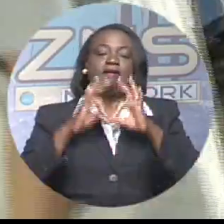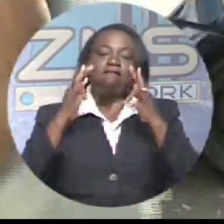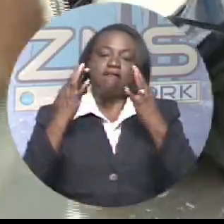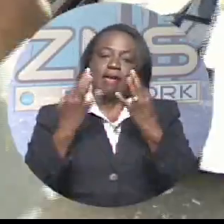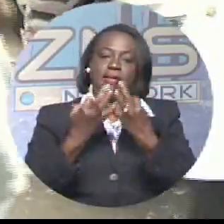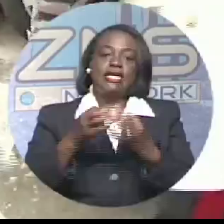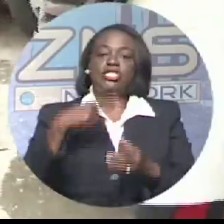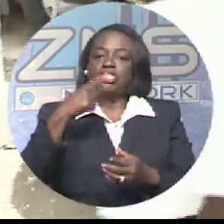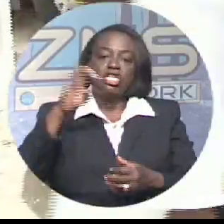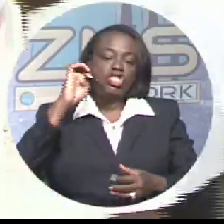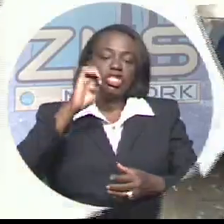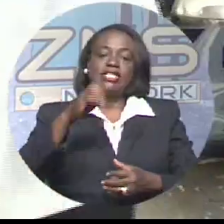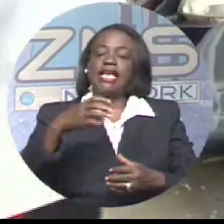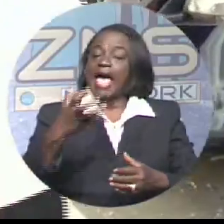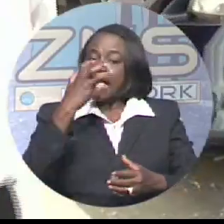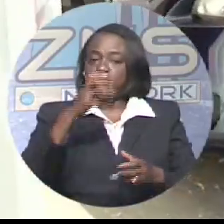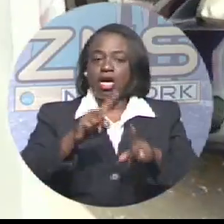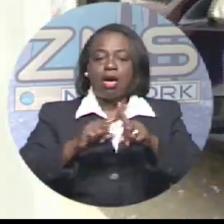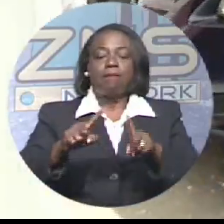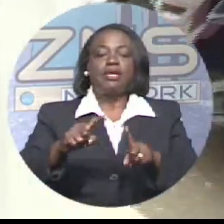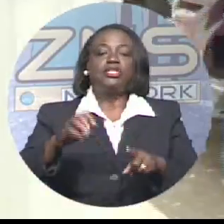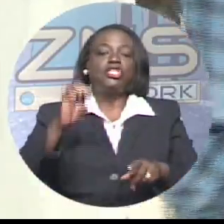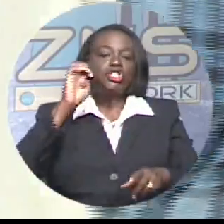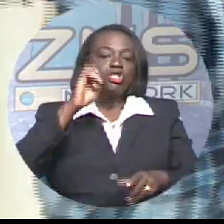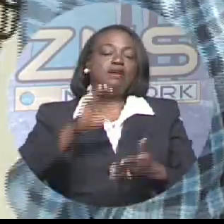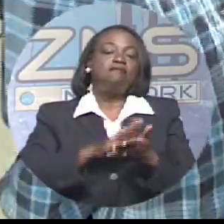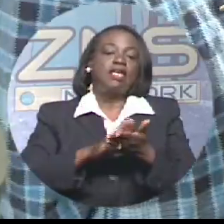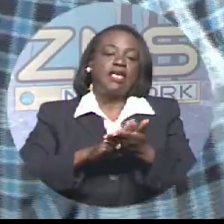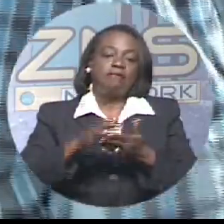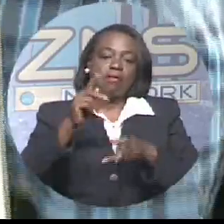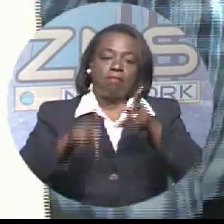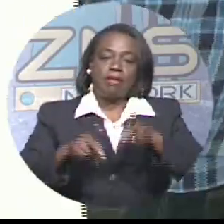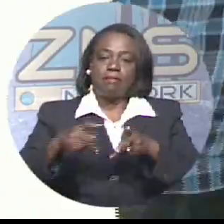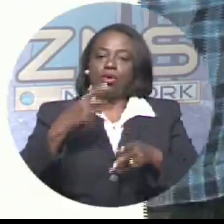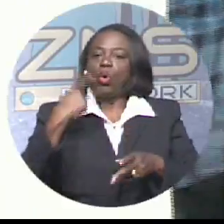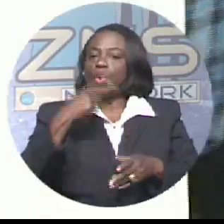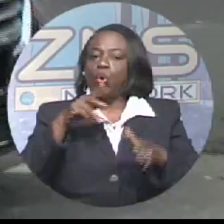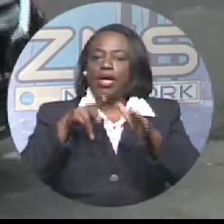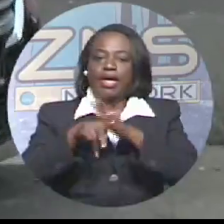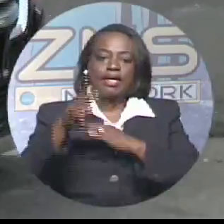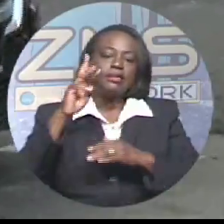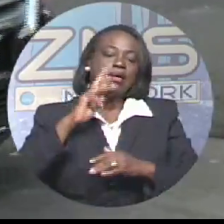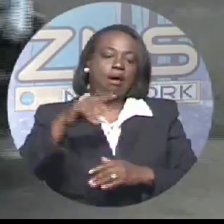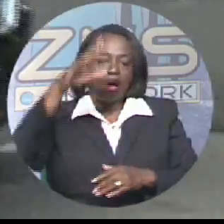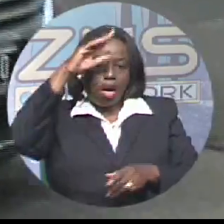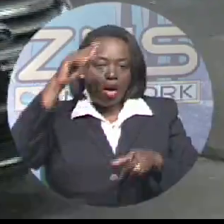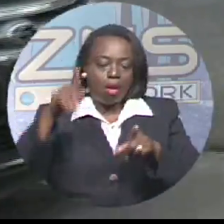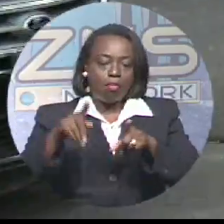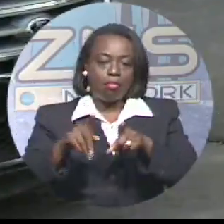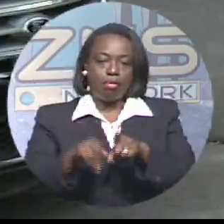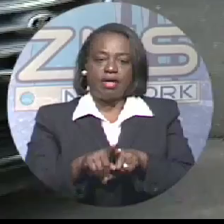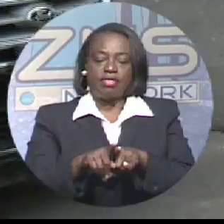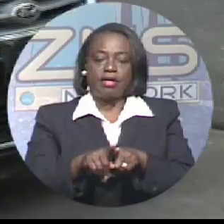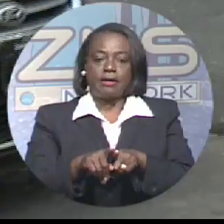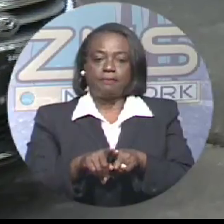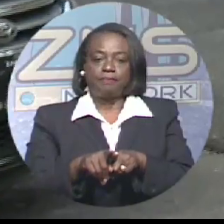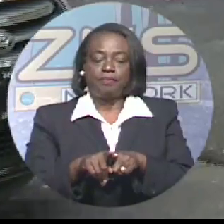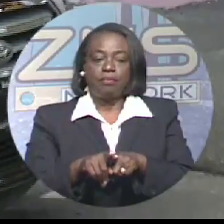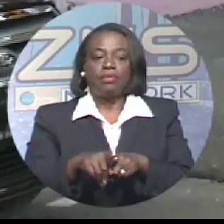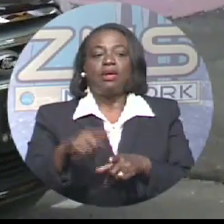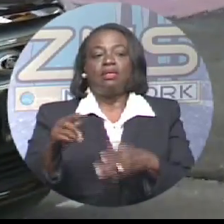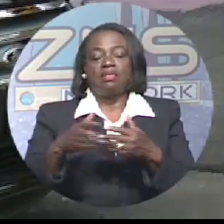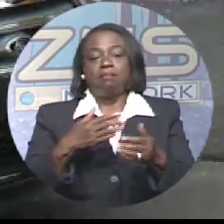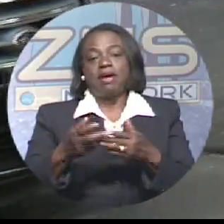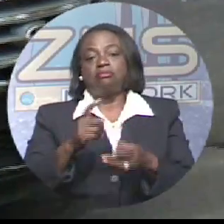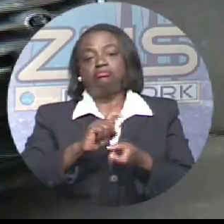she's angry, she forgives the people who killed her brother. Probation officers also testified in today's sentencing hearing. The matter has been